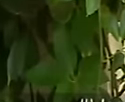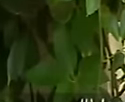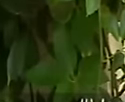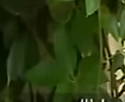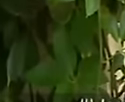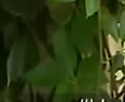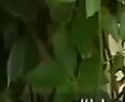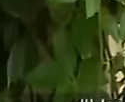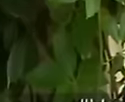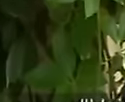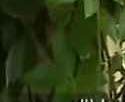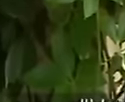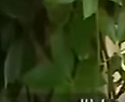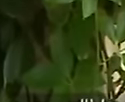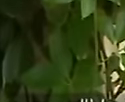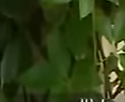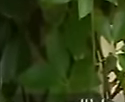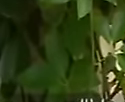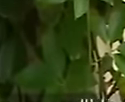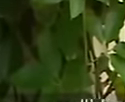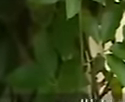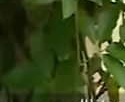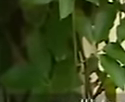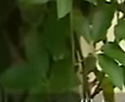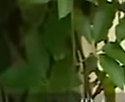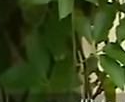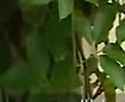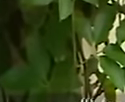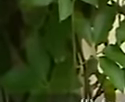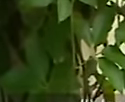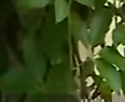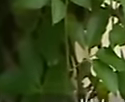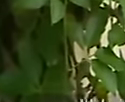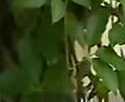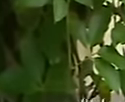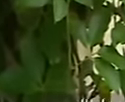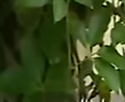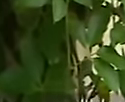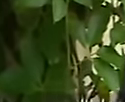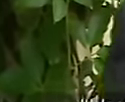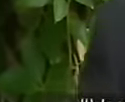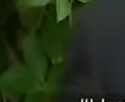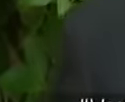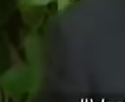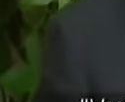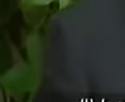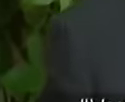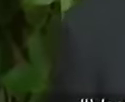innovation and the progress and steps that we have made in innovation, the progress and steps that we are